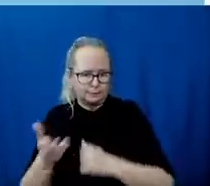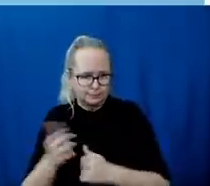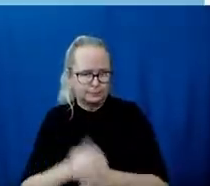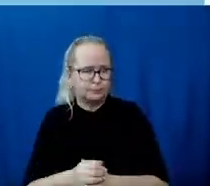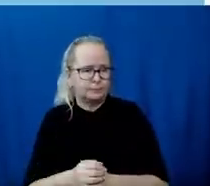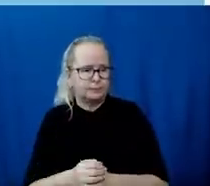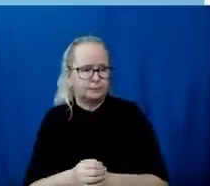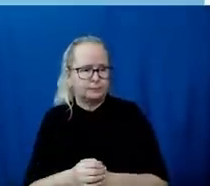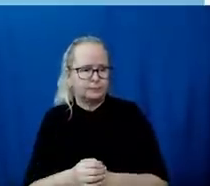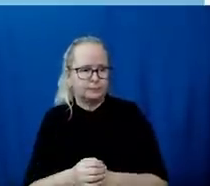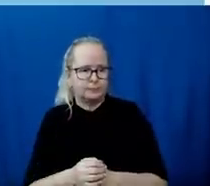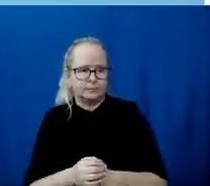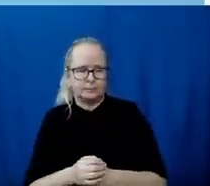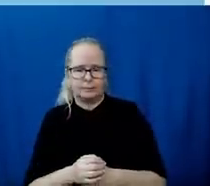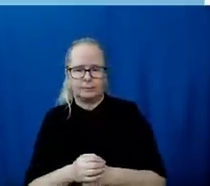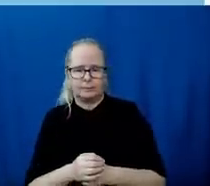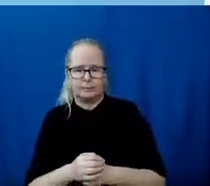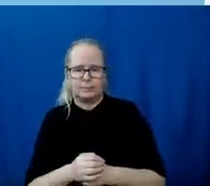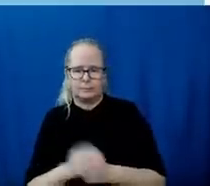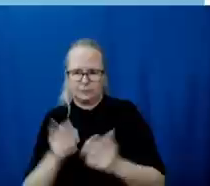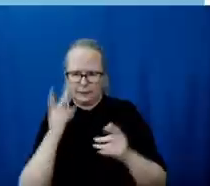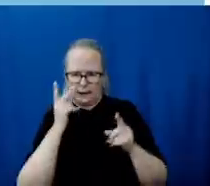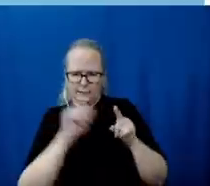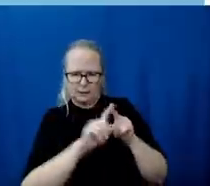and Lethbridge,